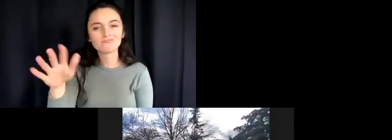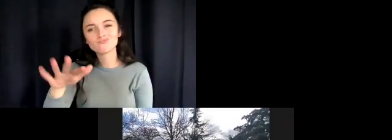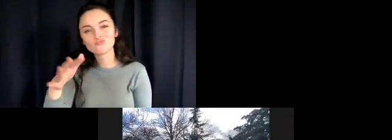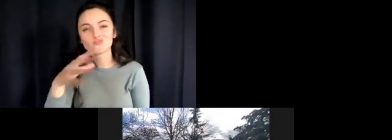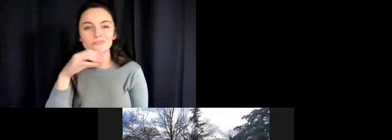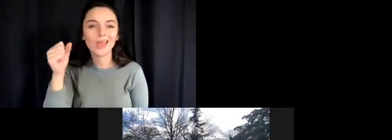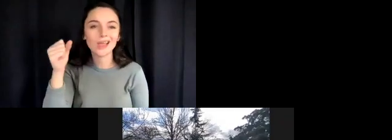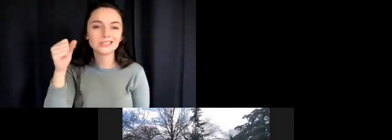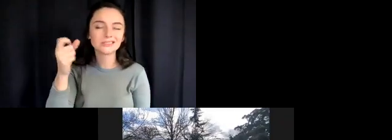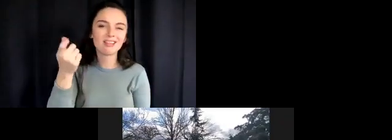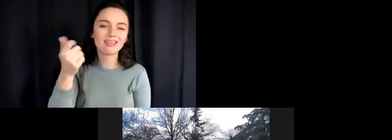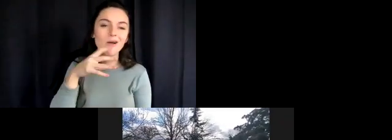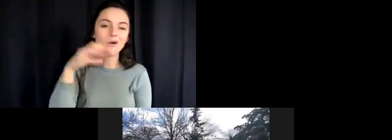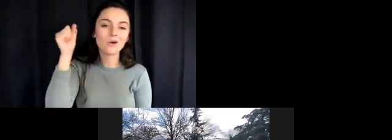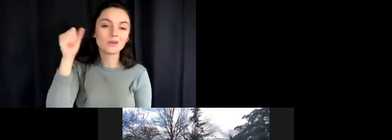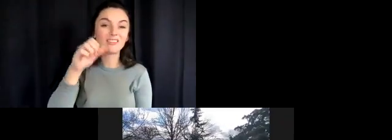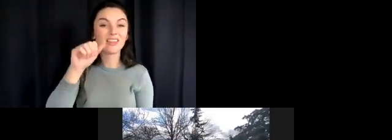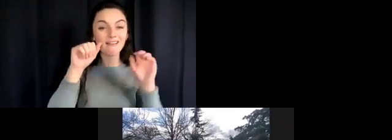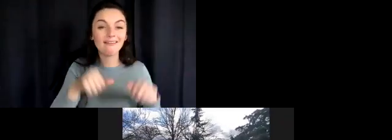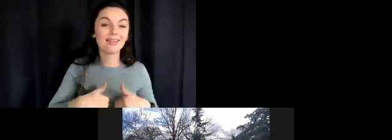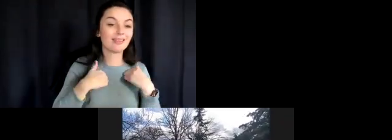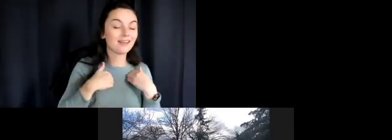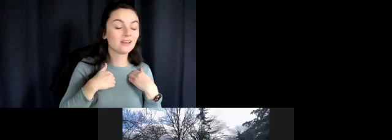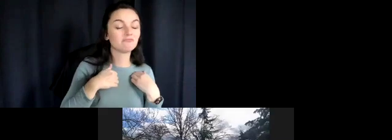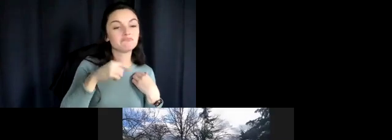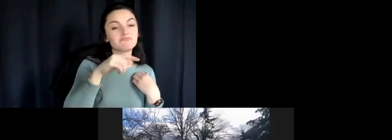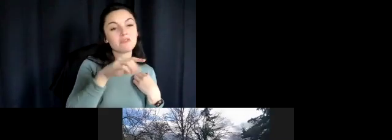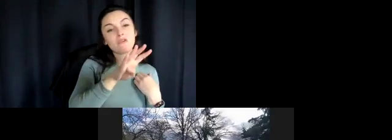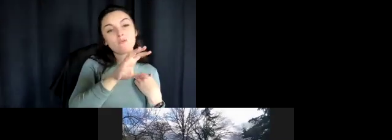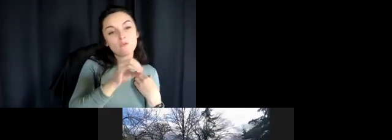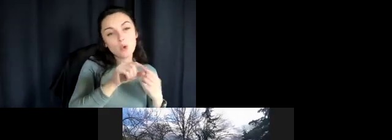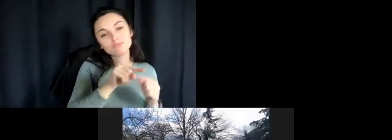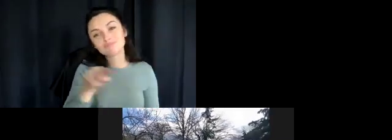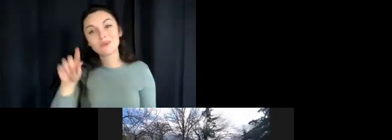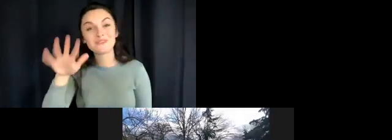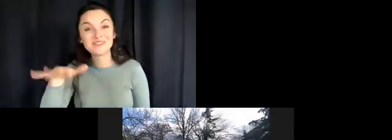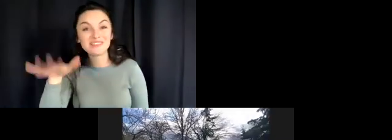live anywhere from about 40 to 55 years old.